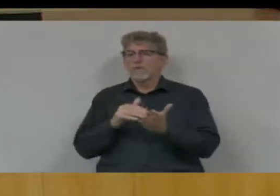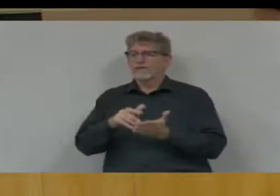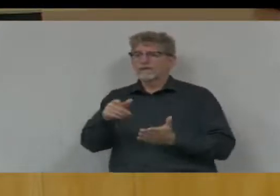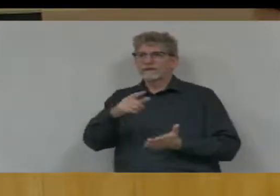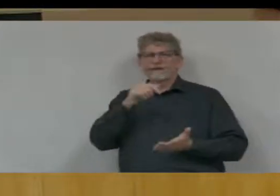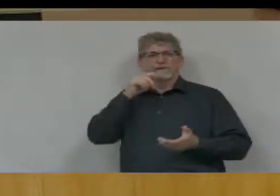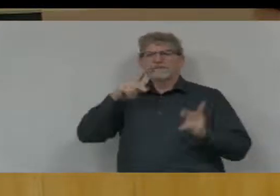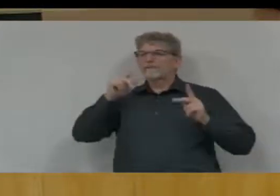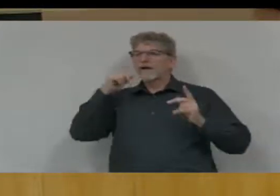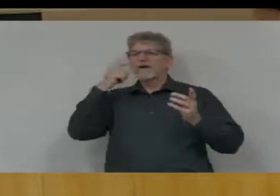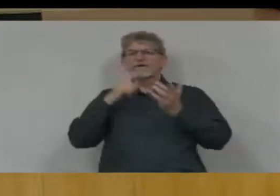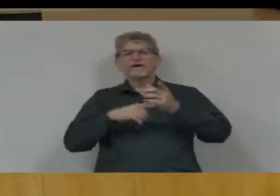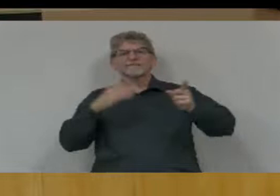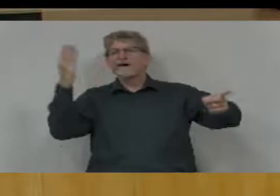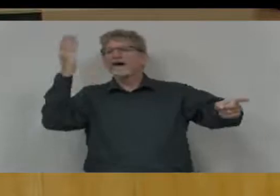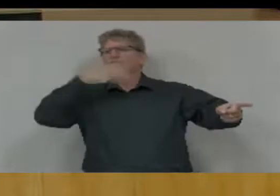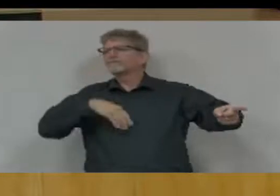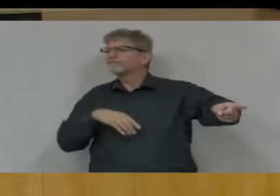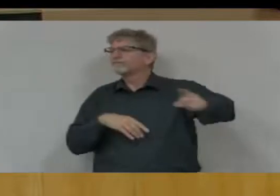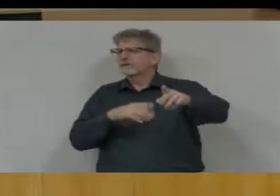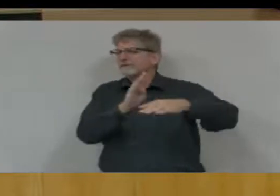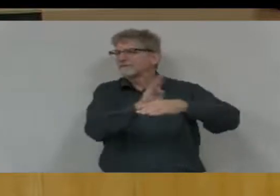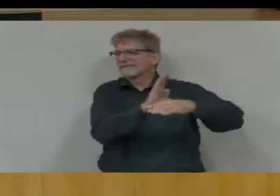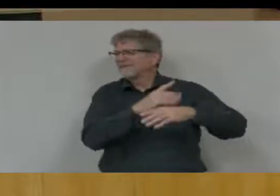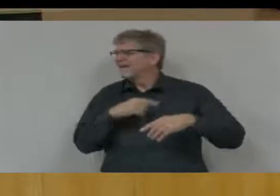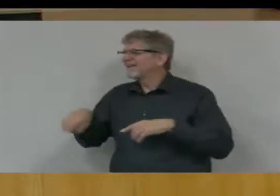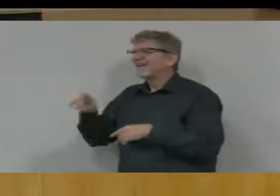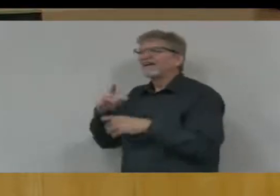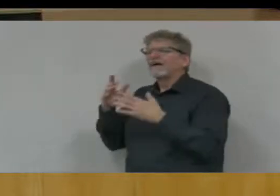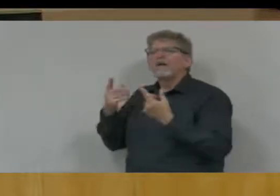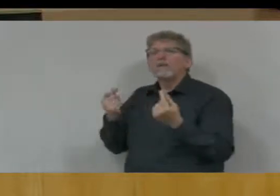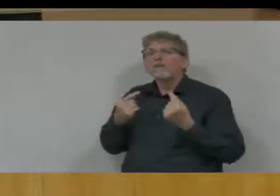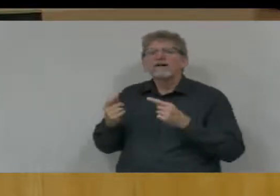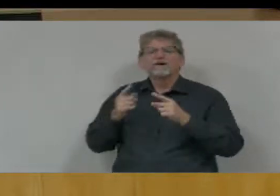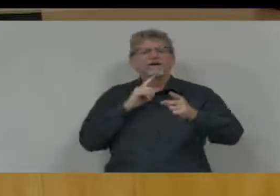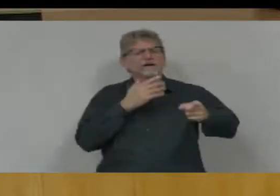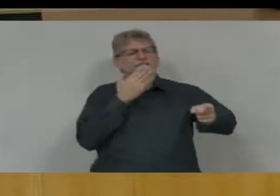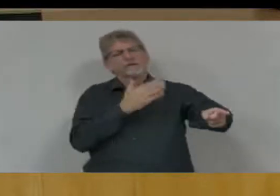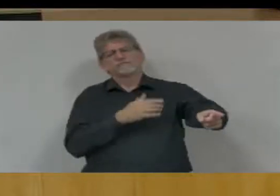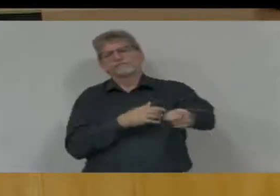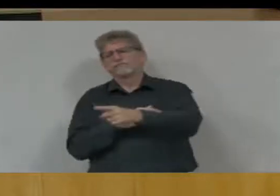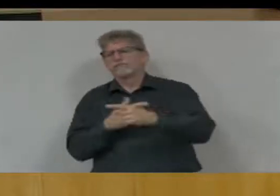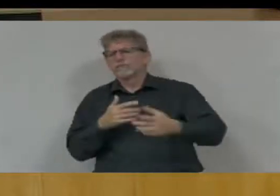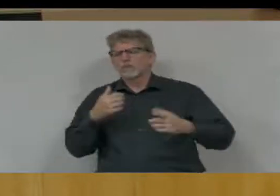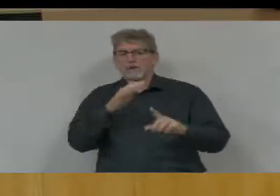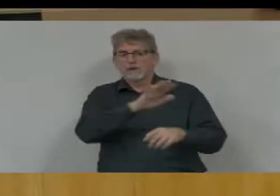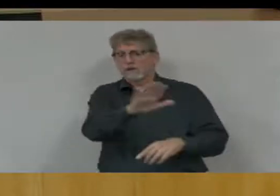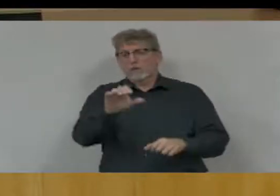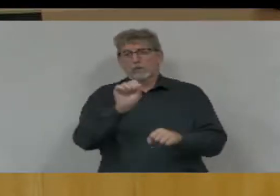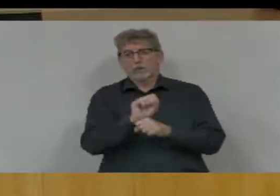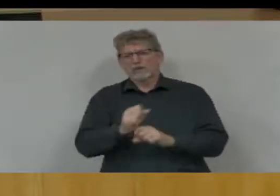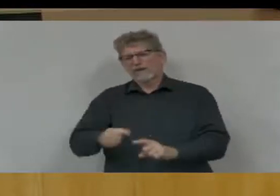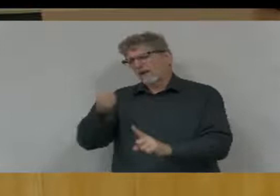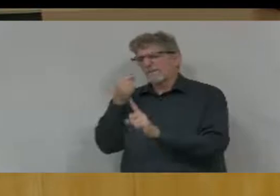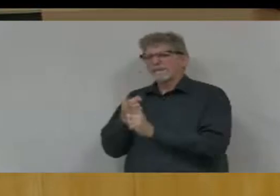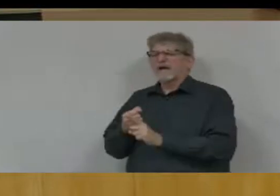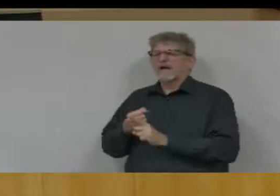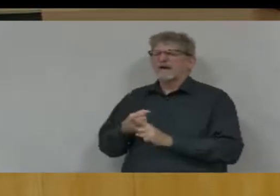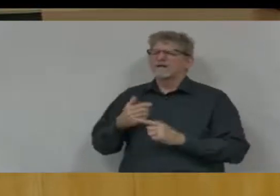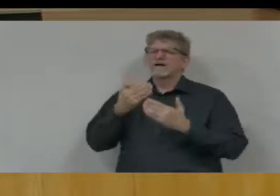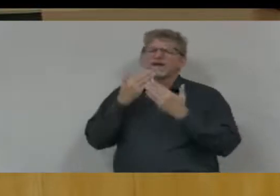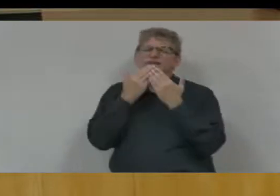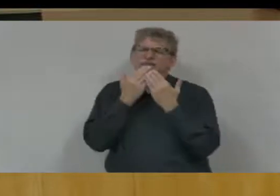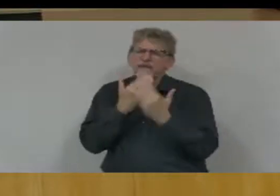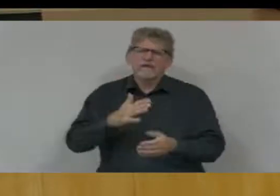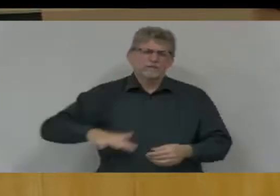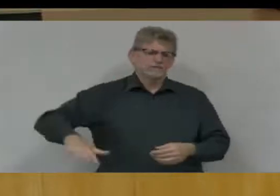scenes, and has been really impactful. So great appreciation to their team. From IU